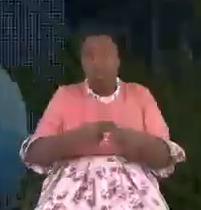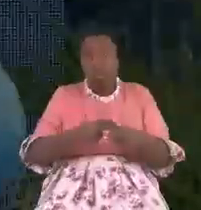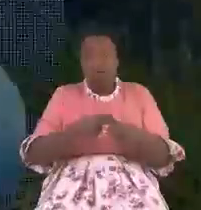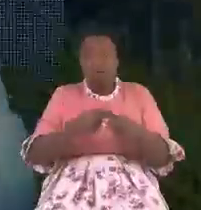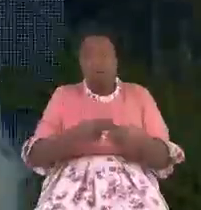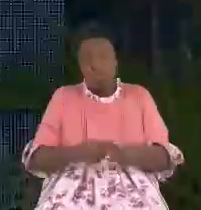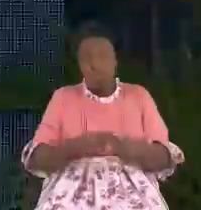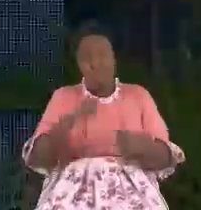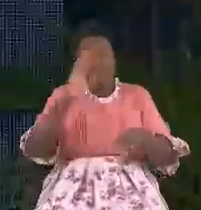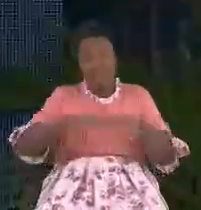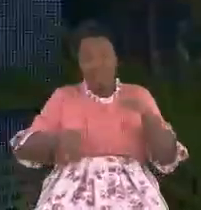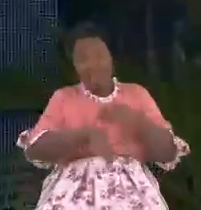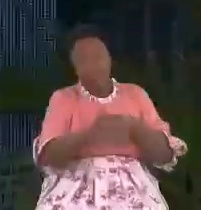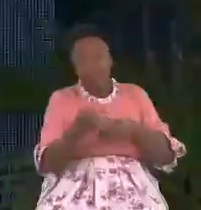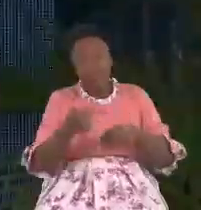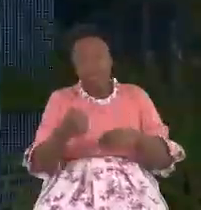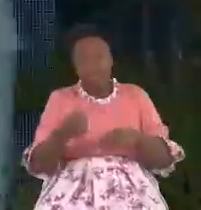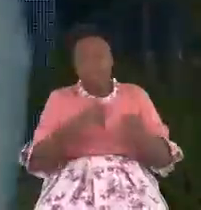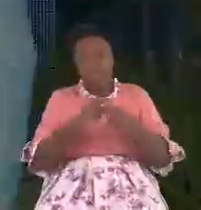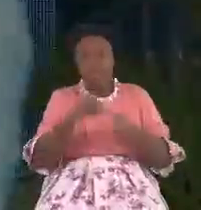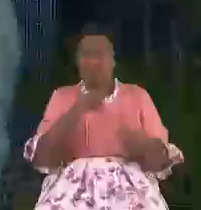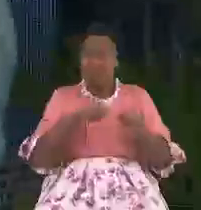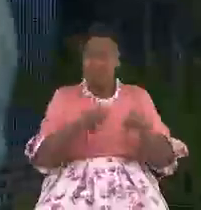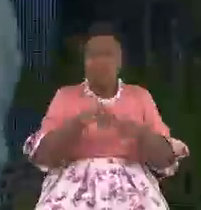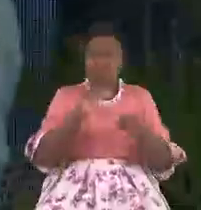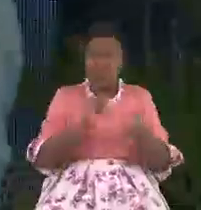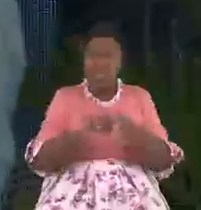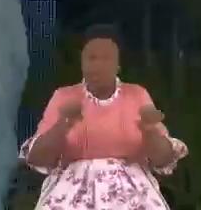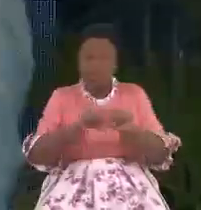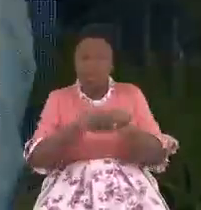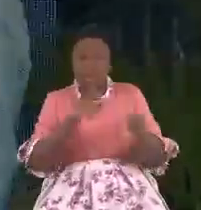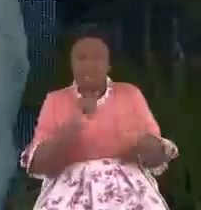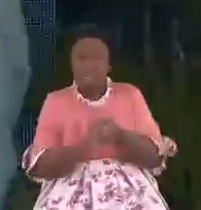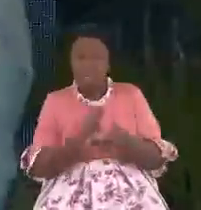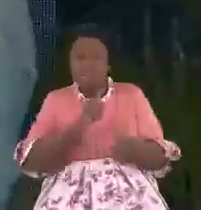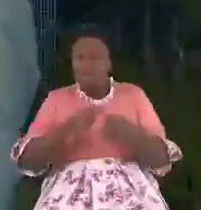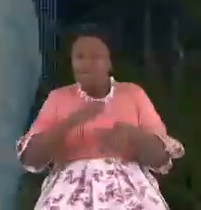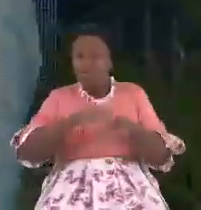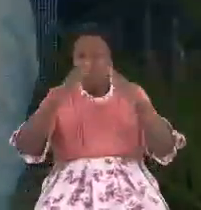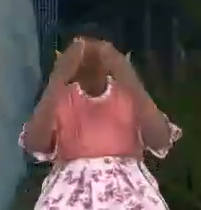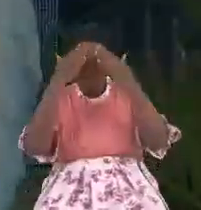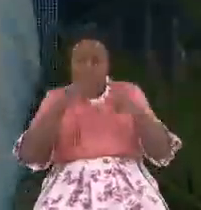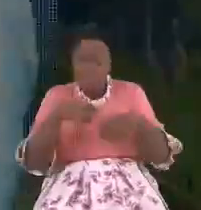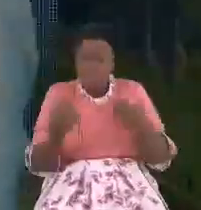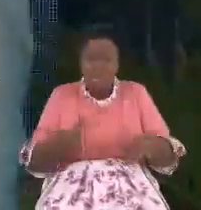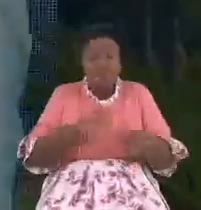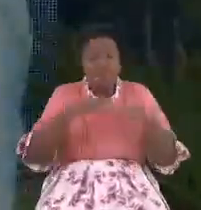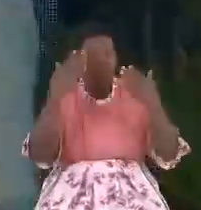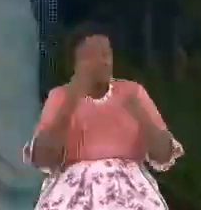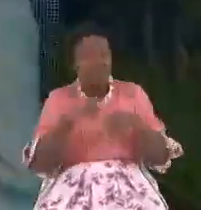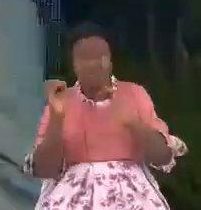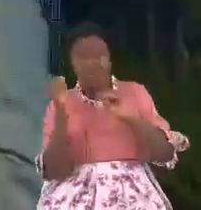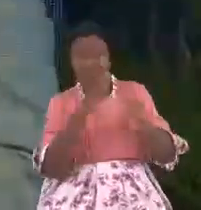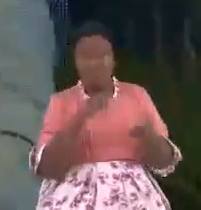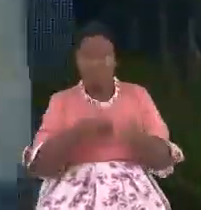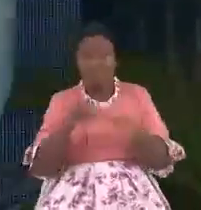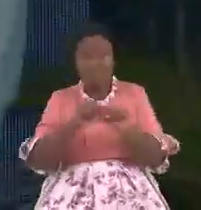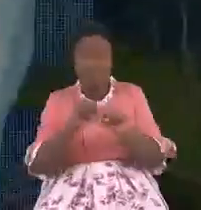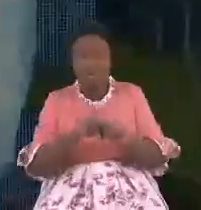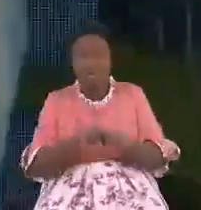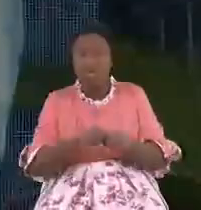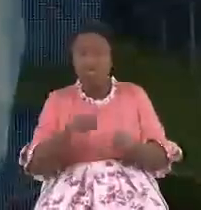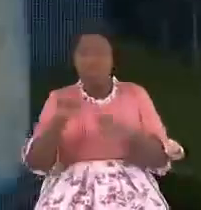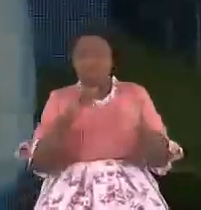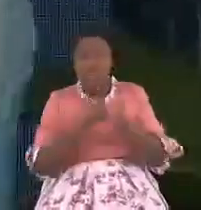performance has come and you are in the possession in the enjoyment of that